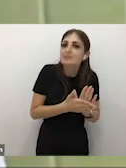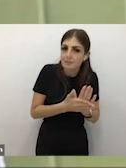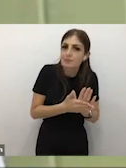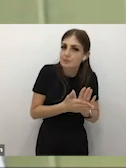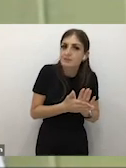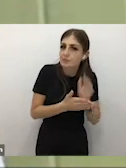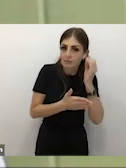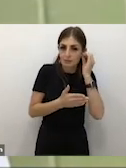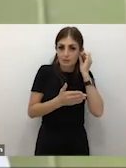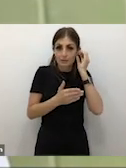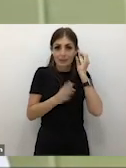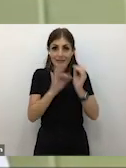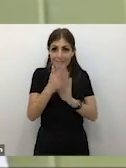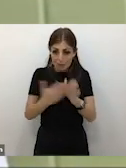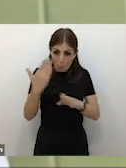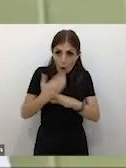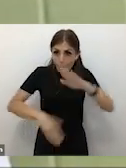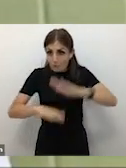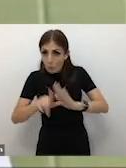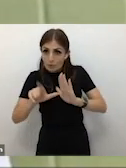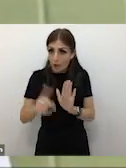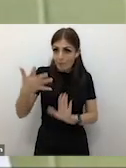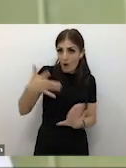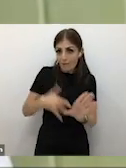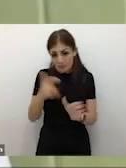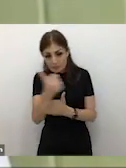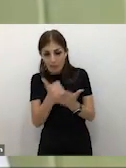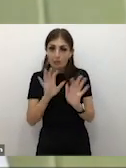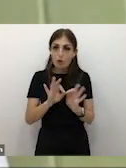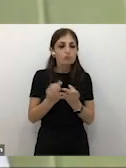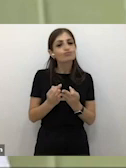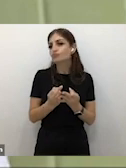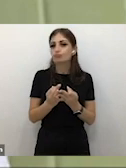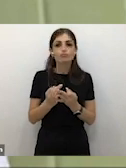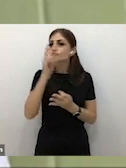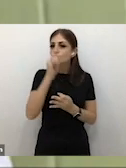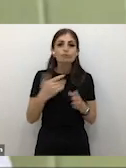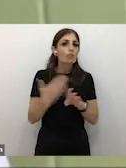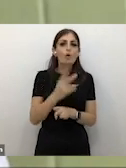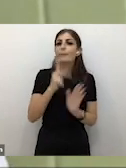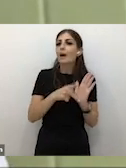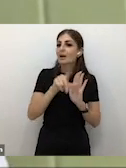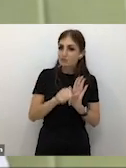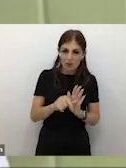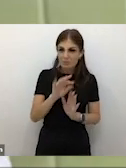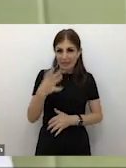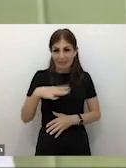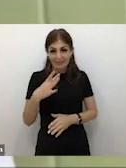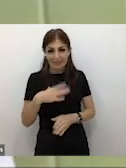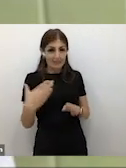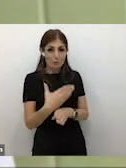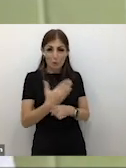have experience working full-time in an arts organisation. You can have worked part-time. You don't even need to be working